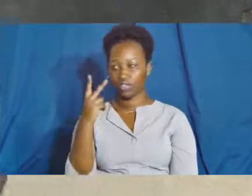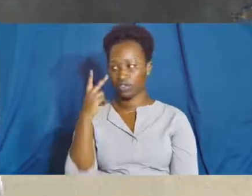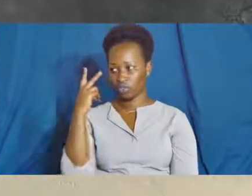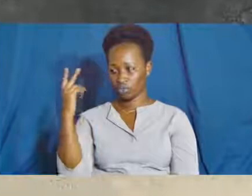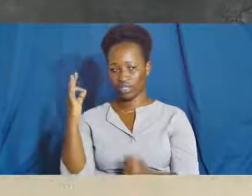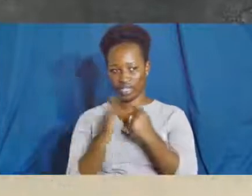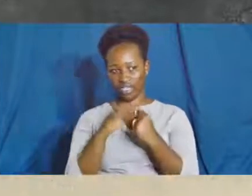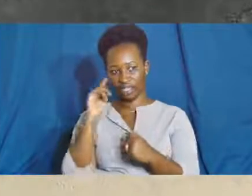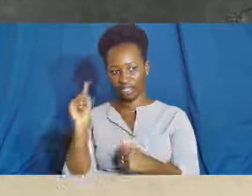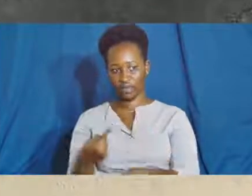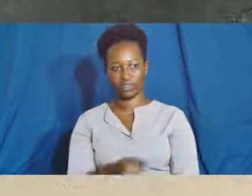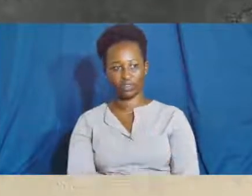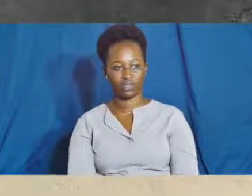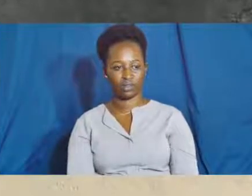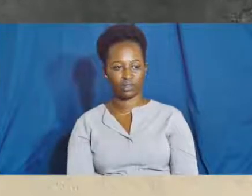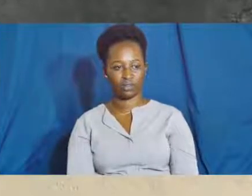228,000.